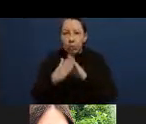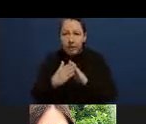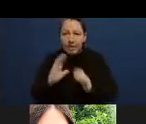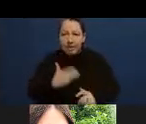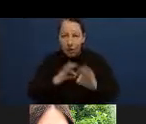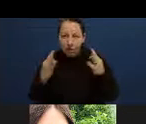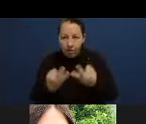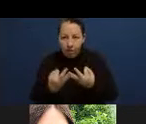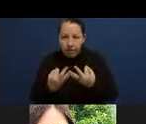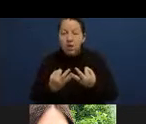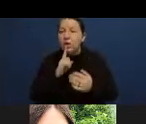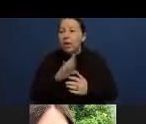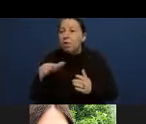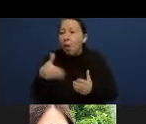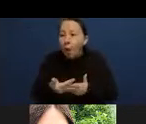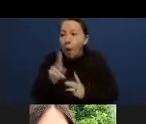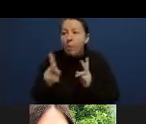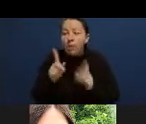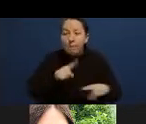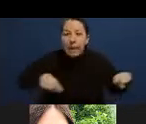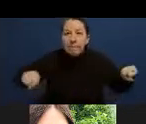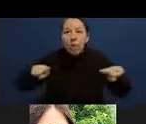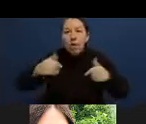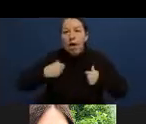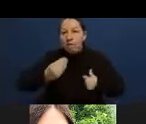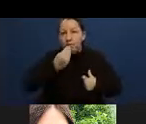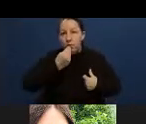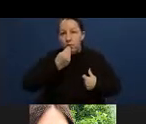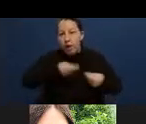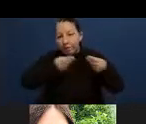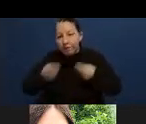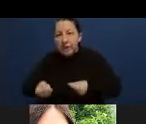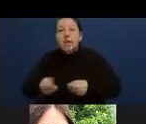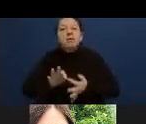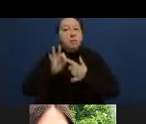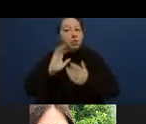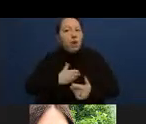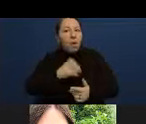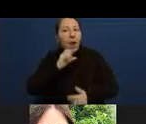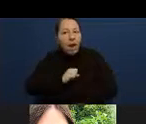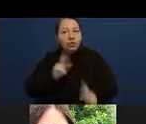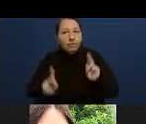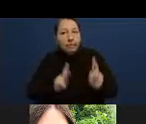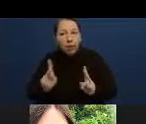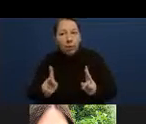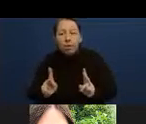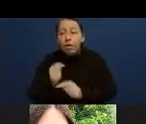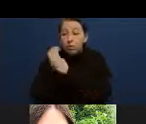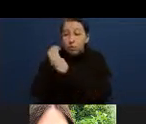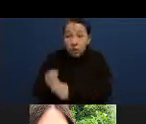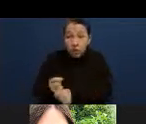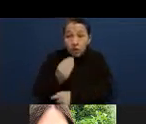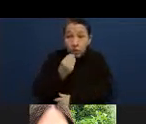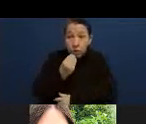Traditional healing, foods, and medicine. our traditional foods are very